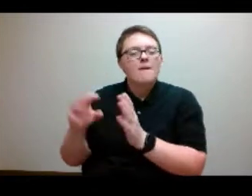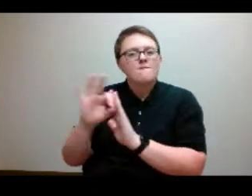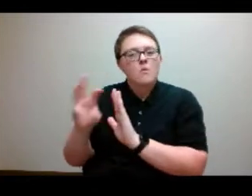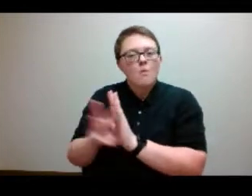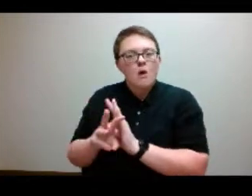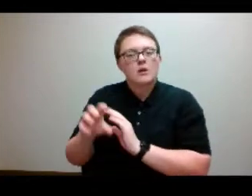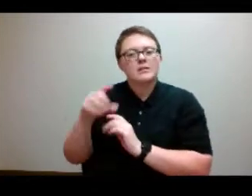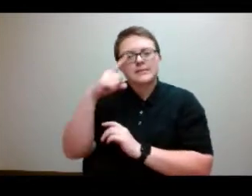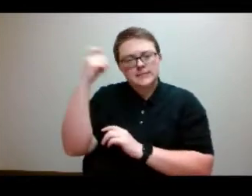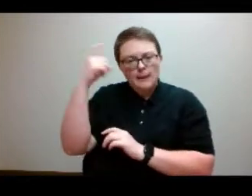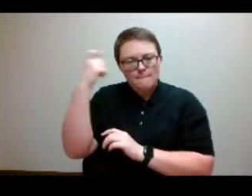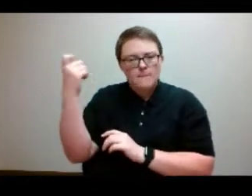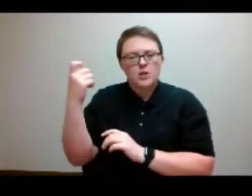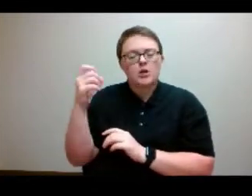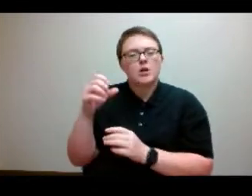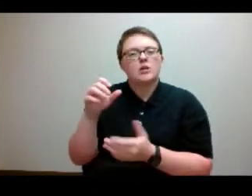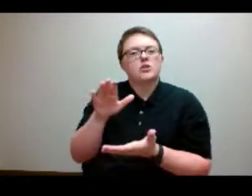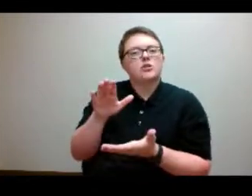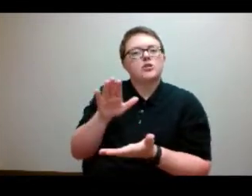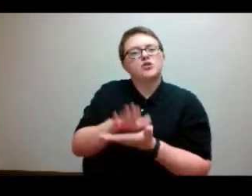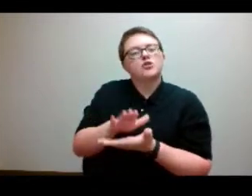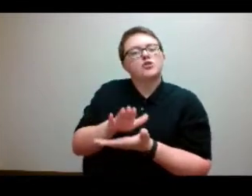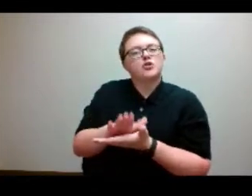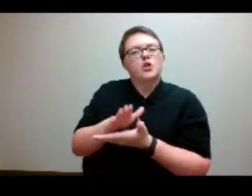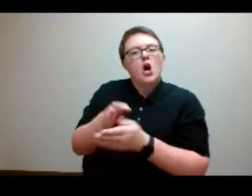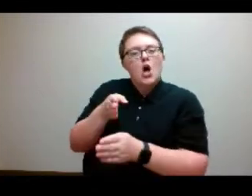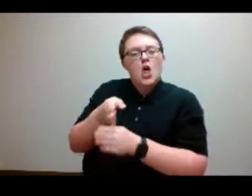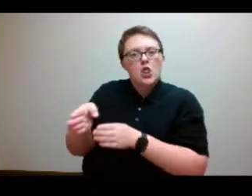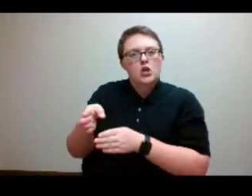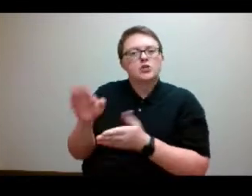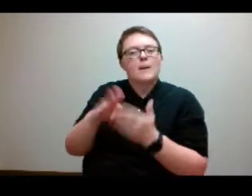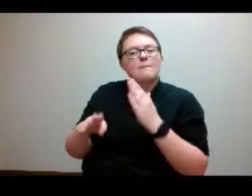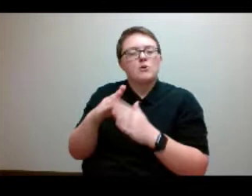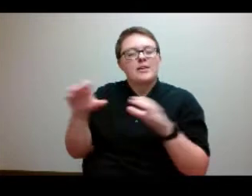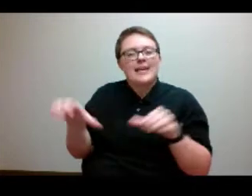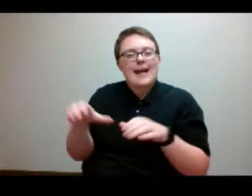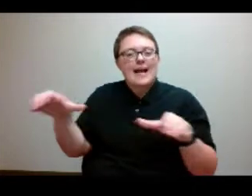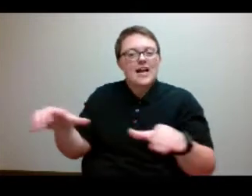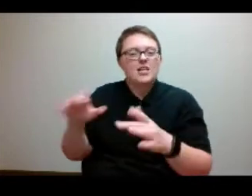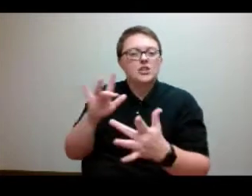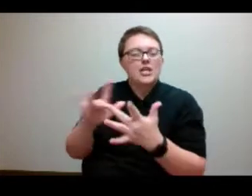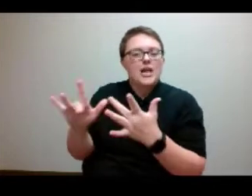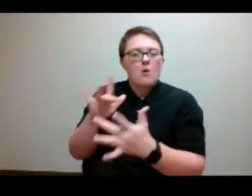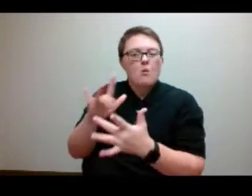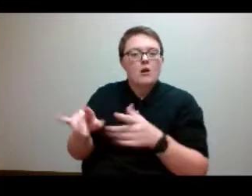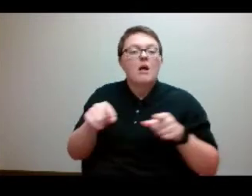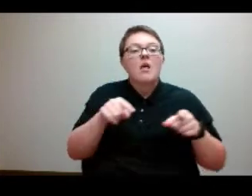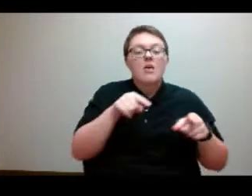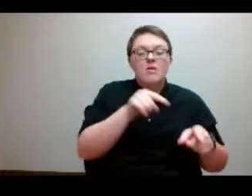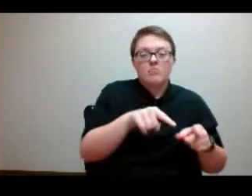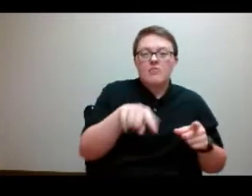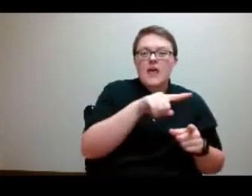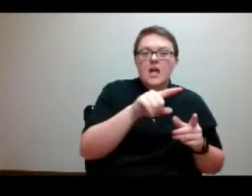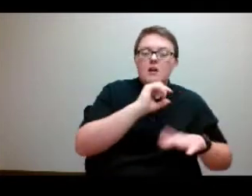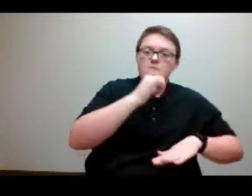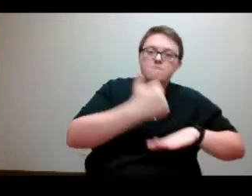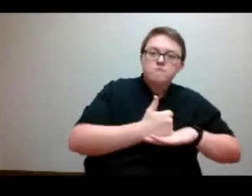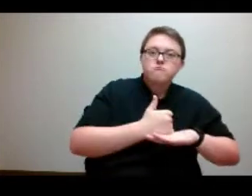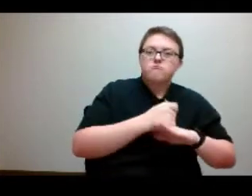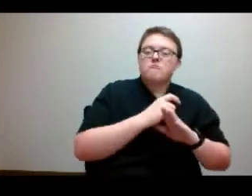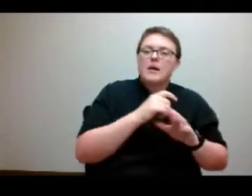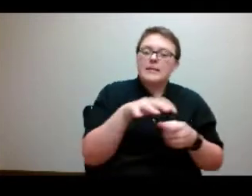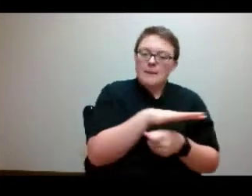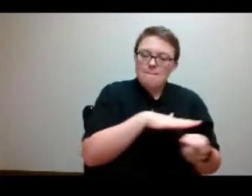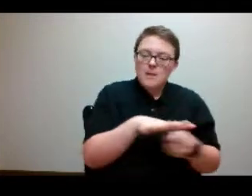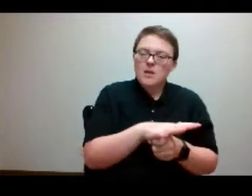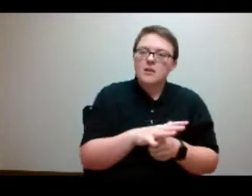Network, they created a space for 4th and 5th graders to write freely, honestly,